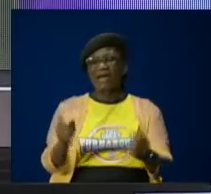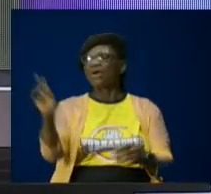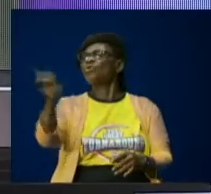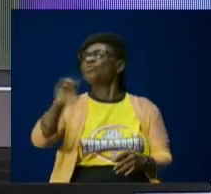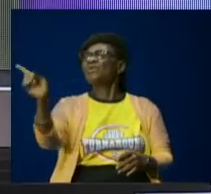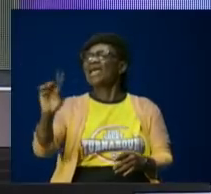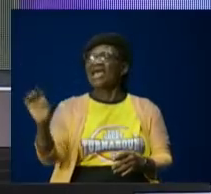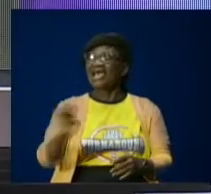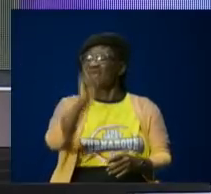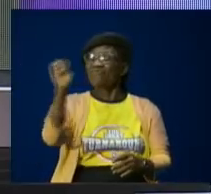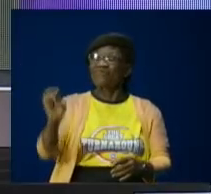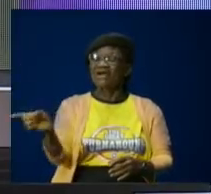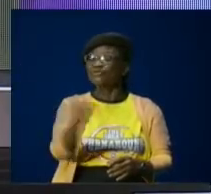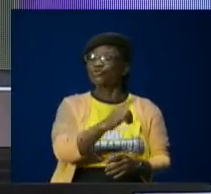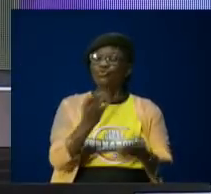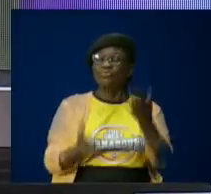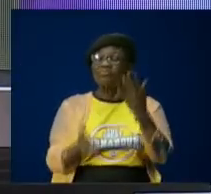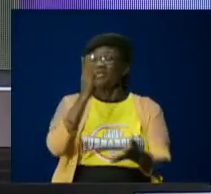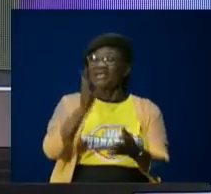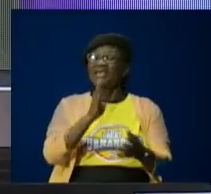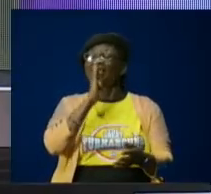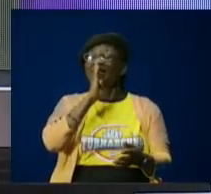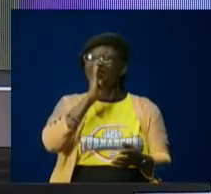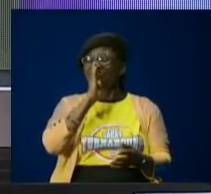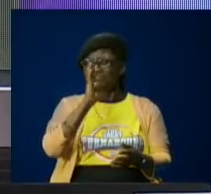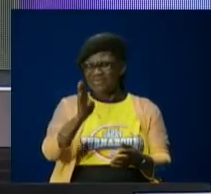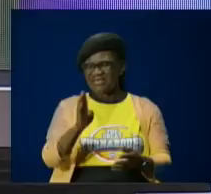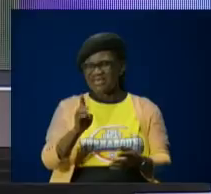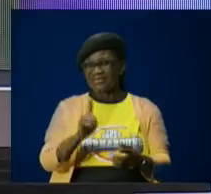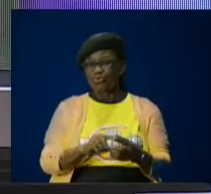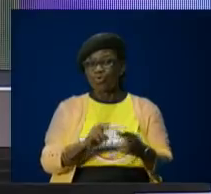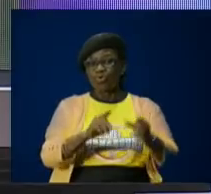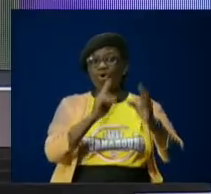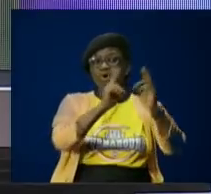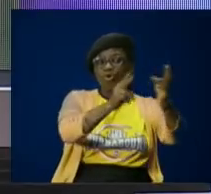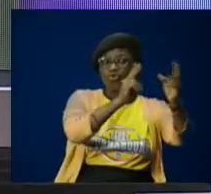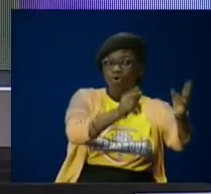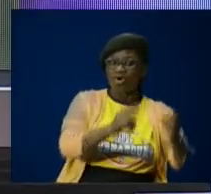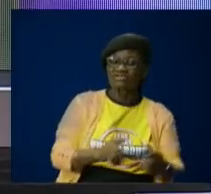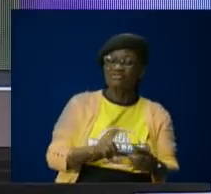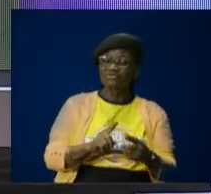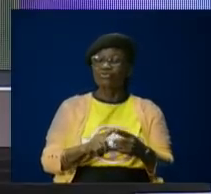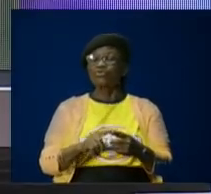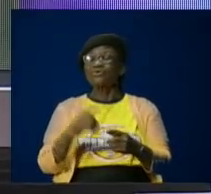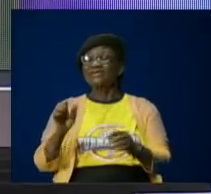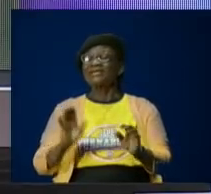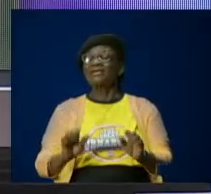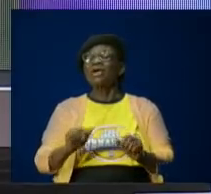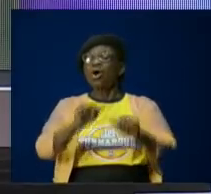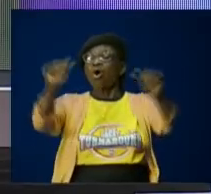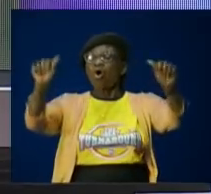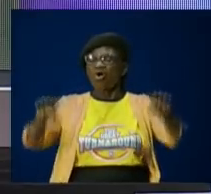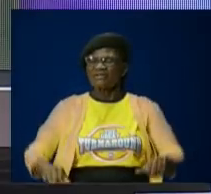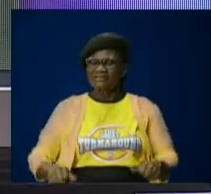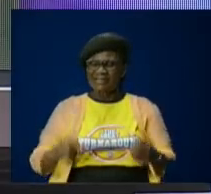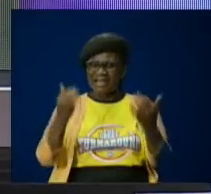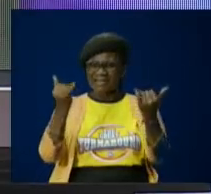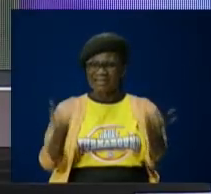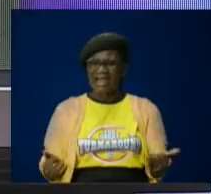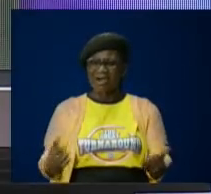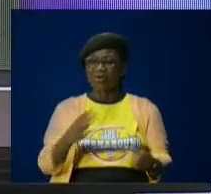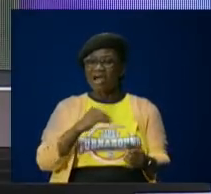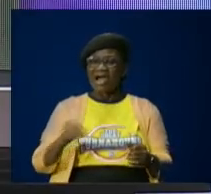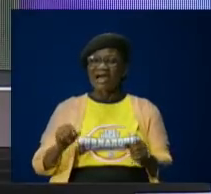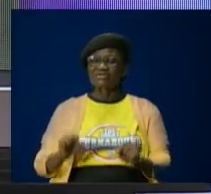rush to the altar now and surrender your life to